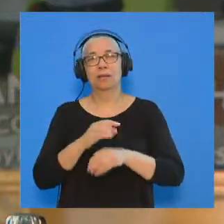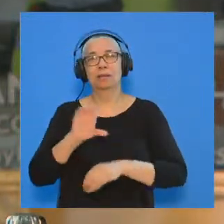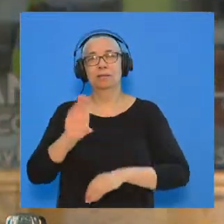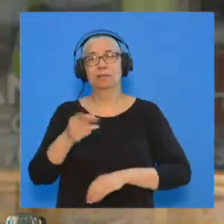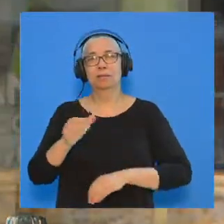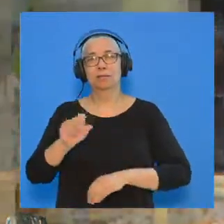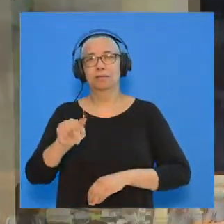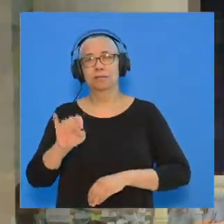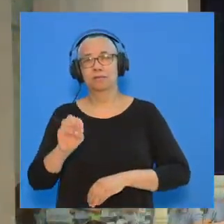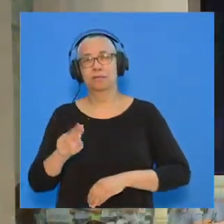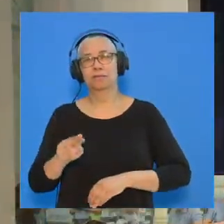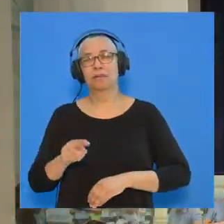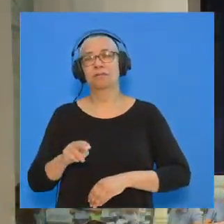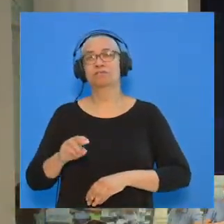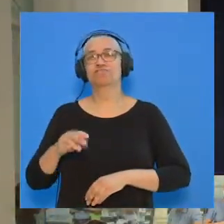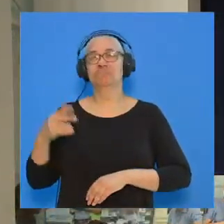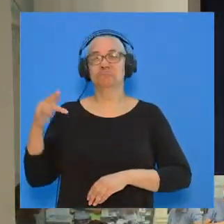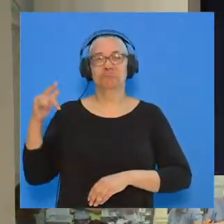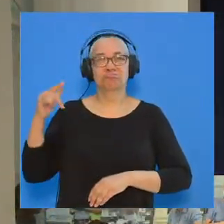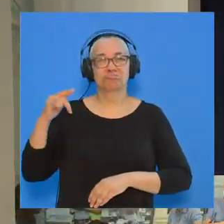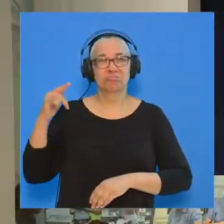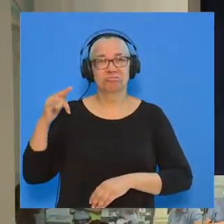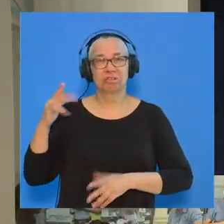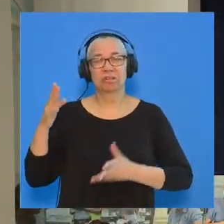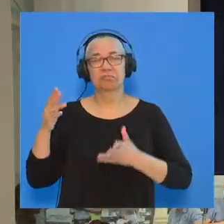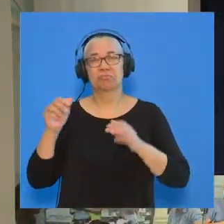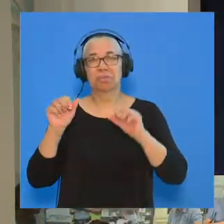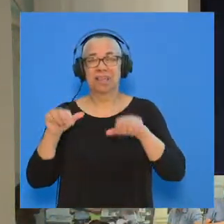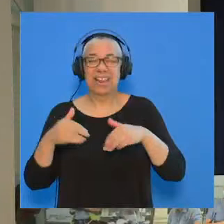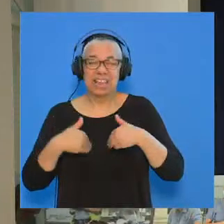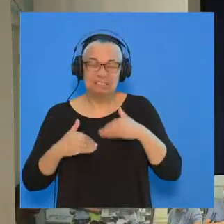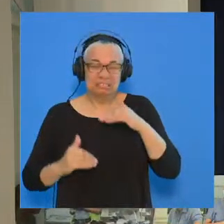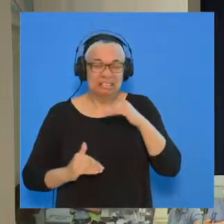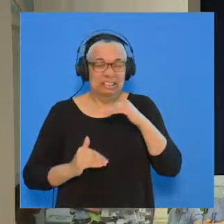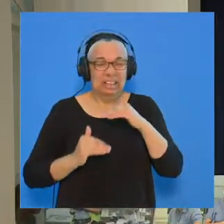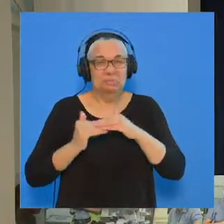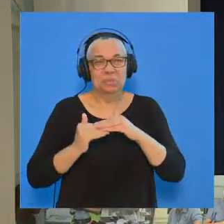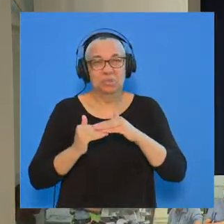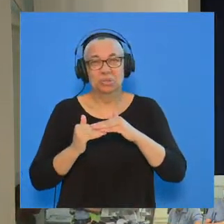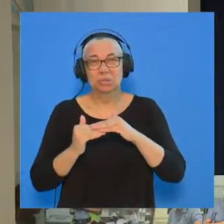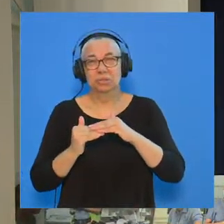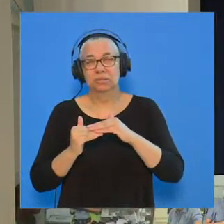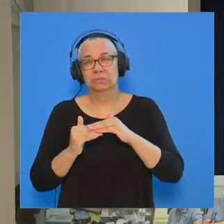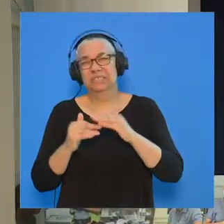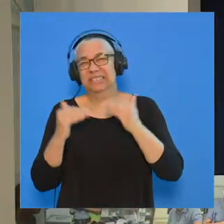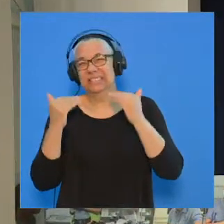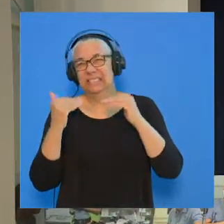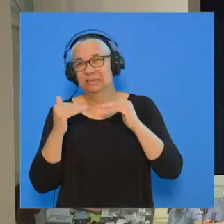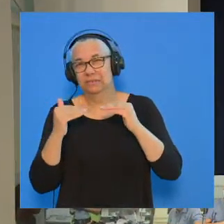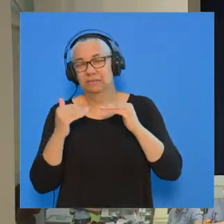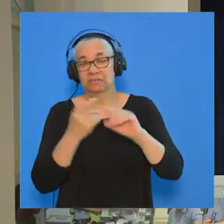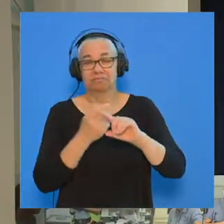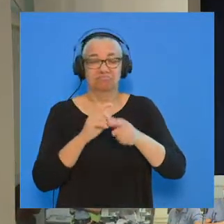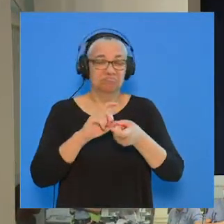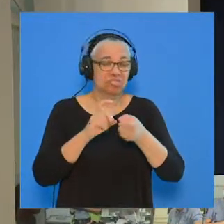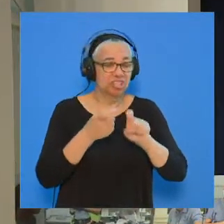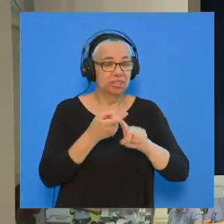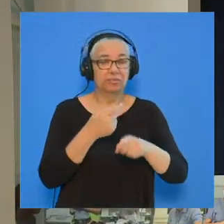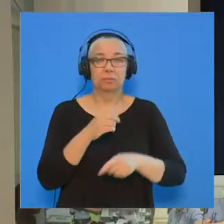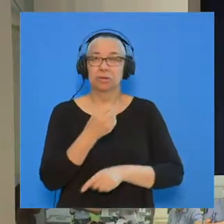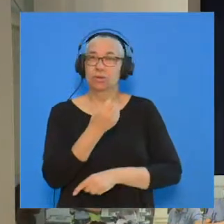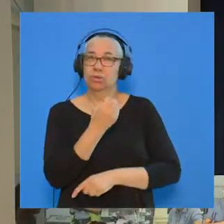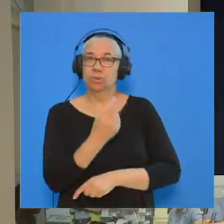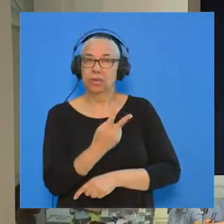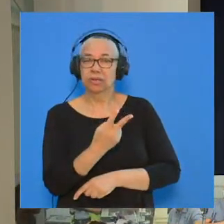allowed to have up to a certain capacity of their boat. This is a change from 12, so is that going